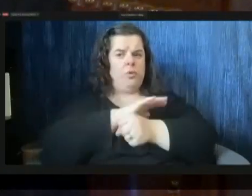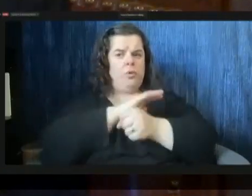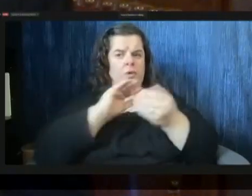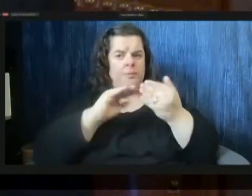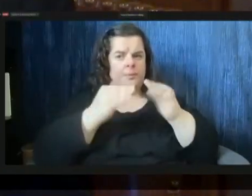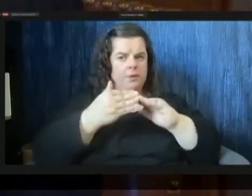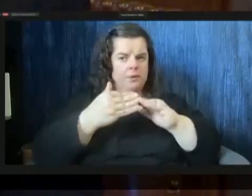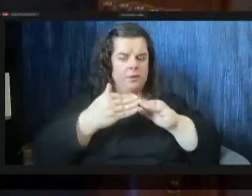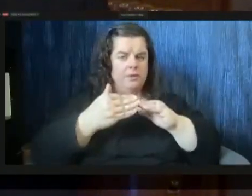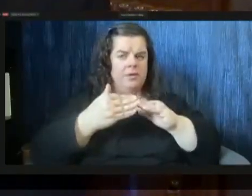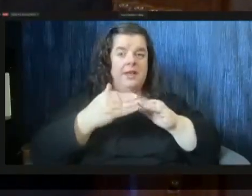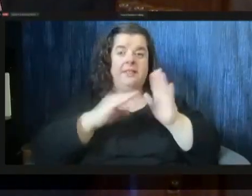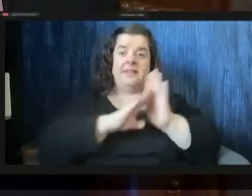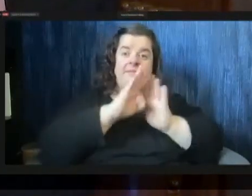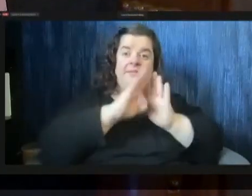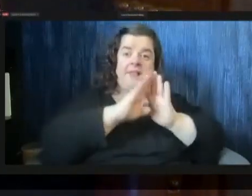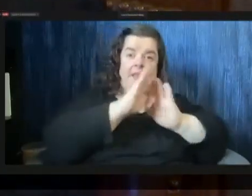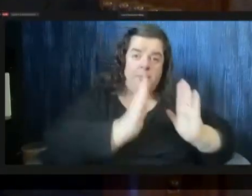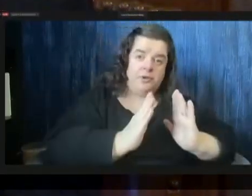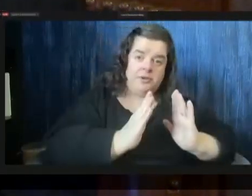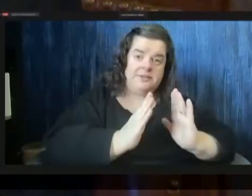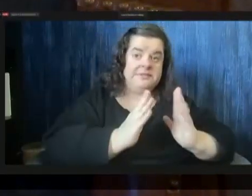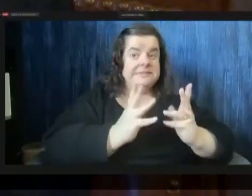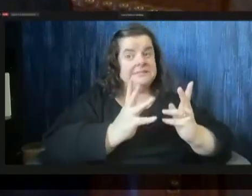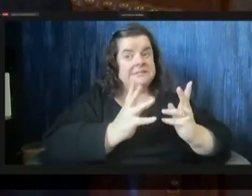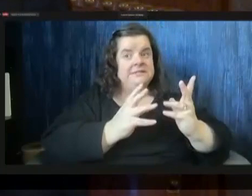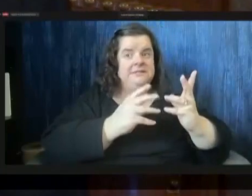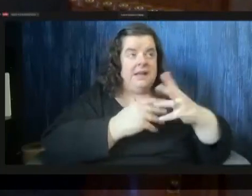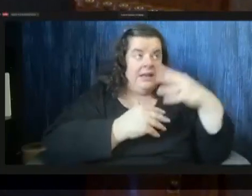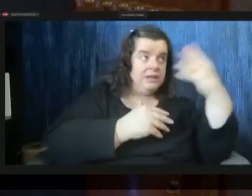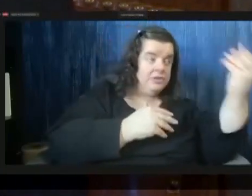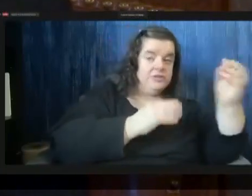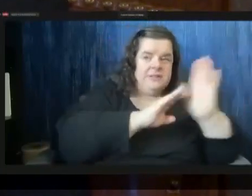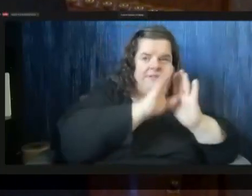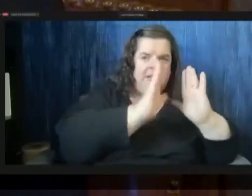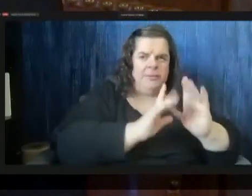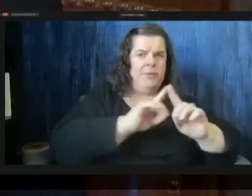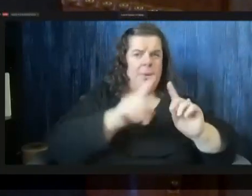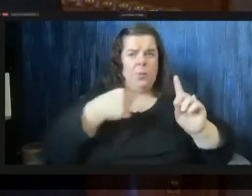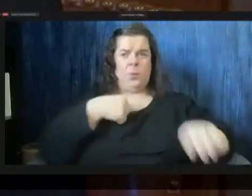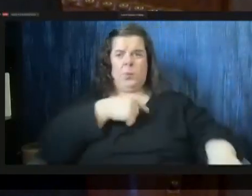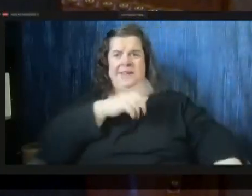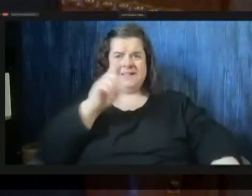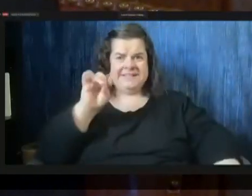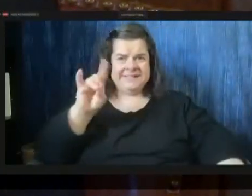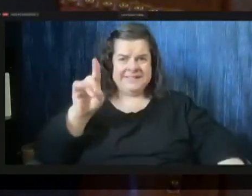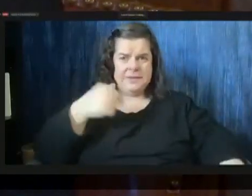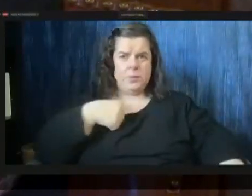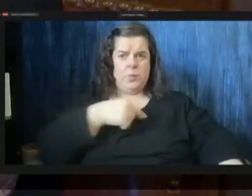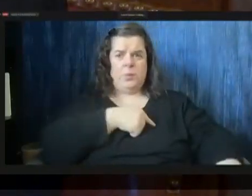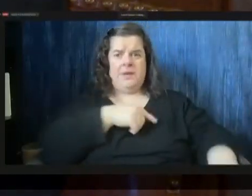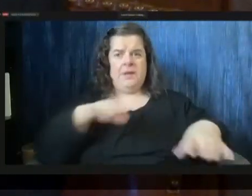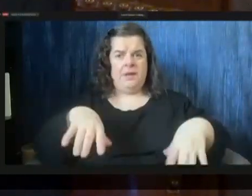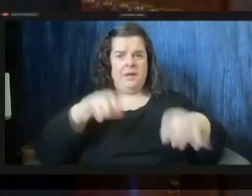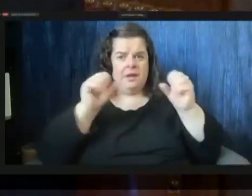And the developer, who is an external developer, has said, but we did talk to the community. We had a meeting